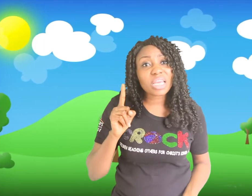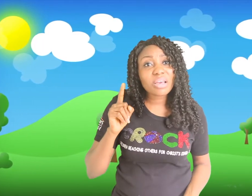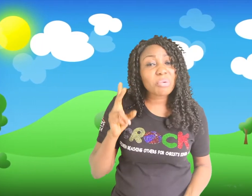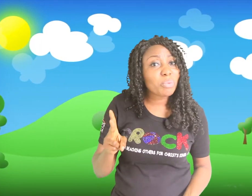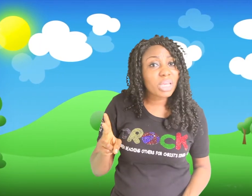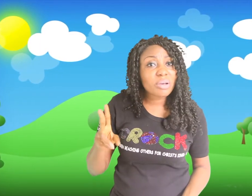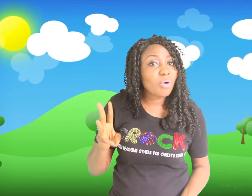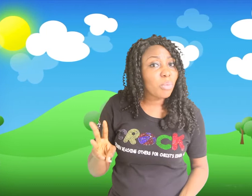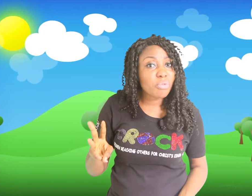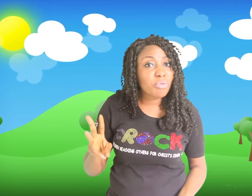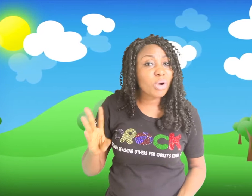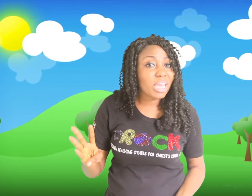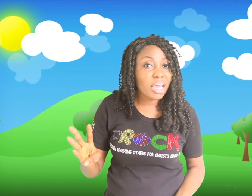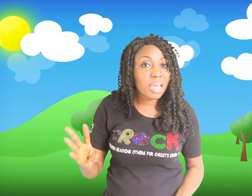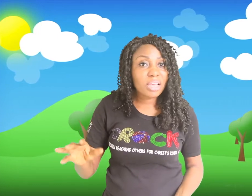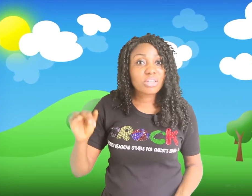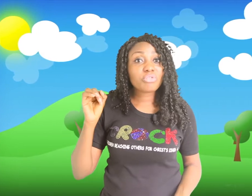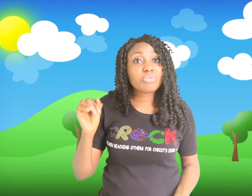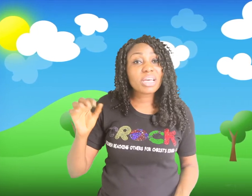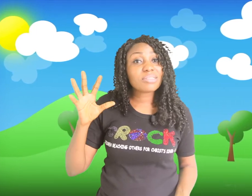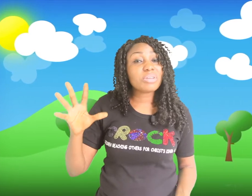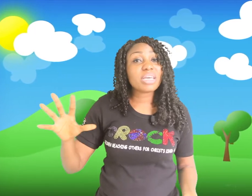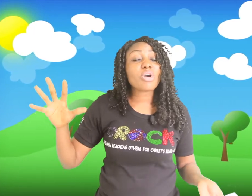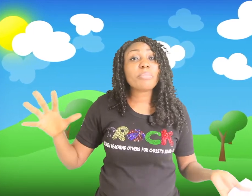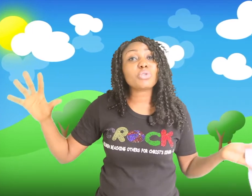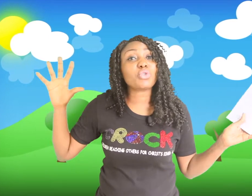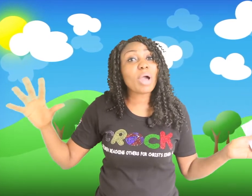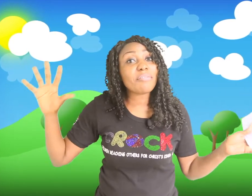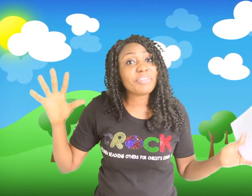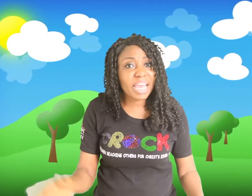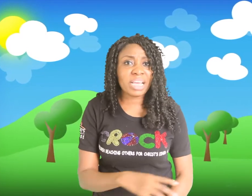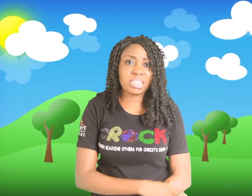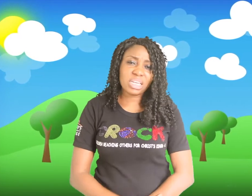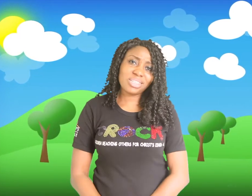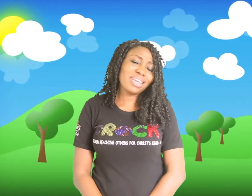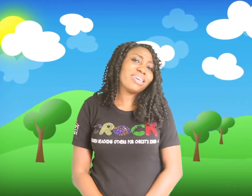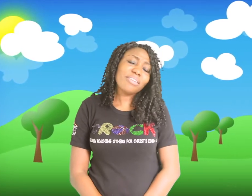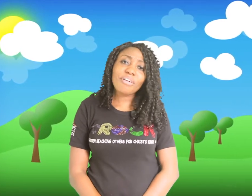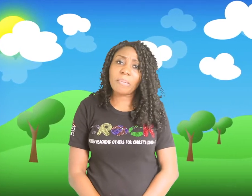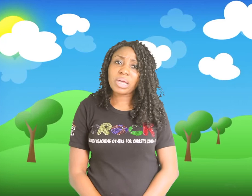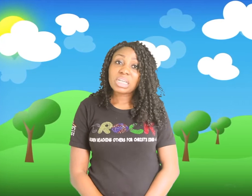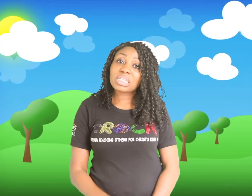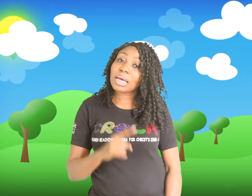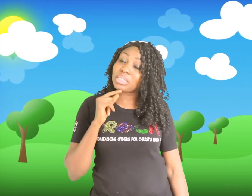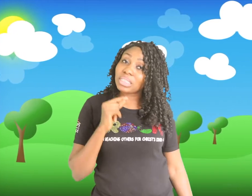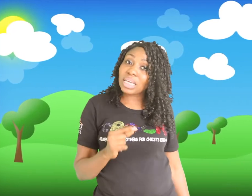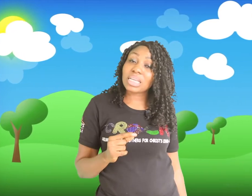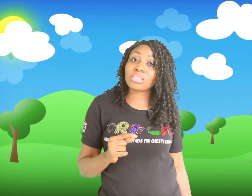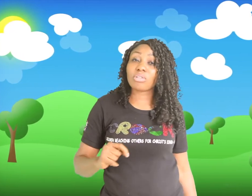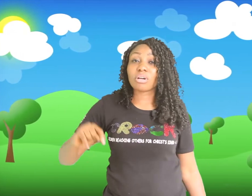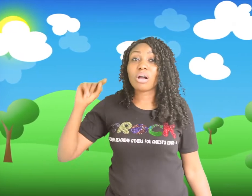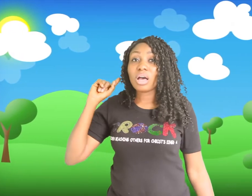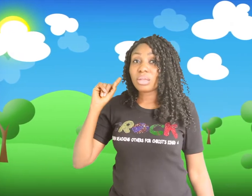one day, 1 week, 1 month, 1 year, 2 years, 3 years, up to 12 years. She didn't give up. She kept